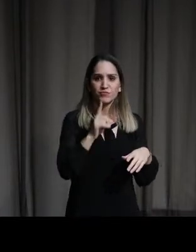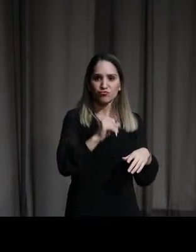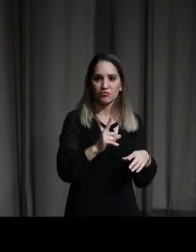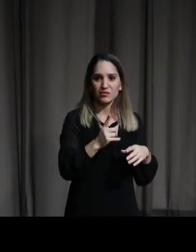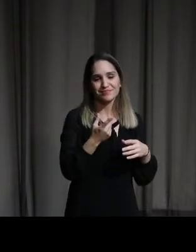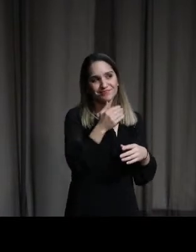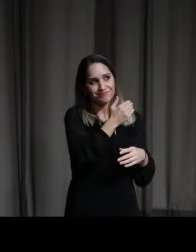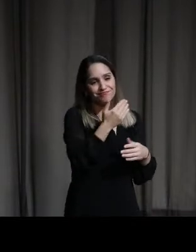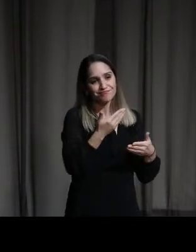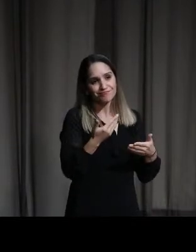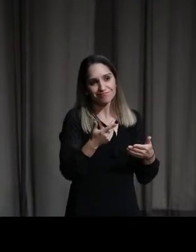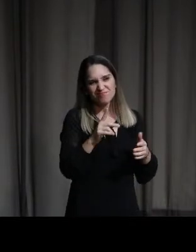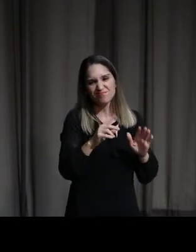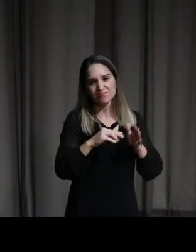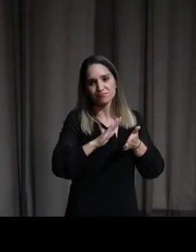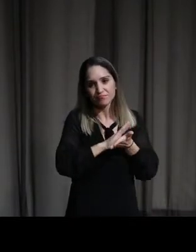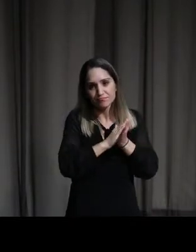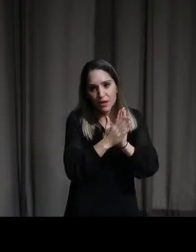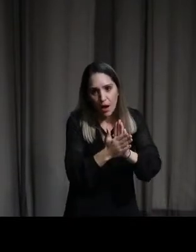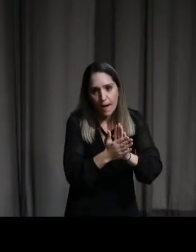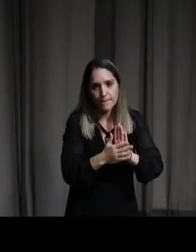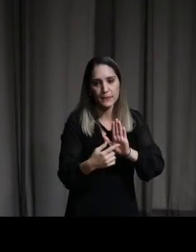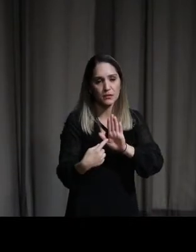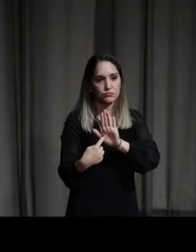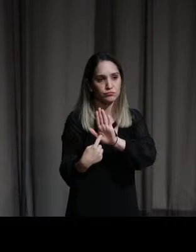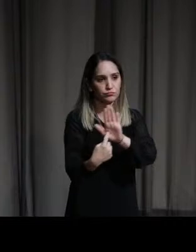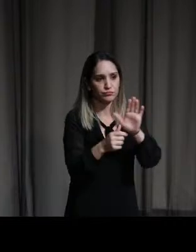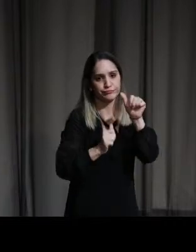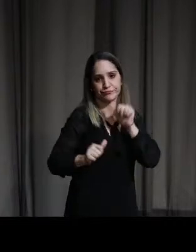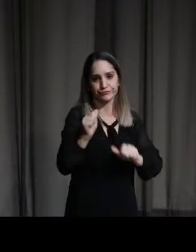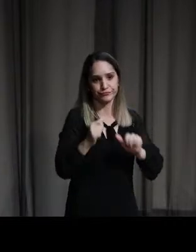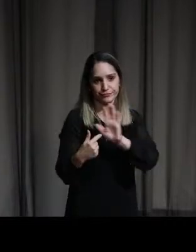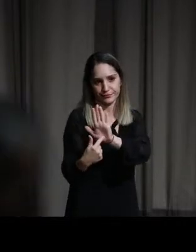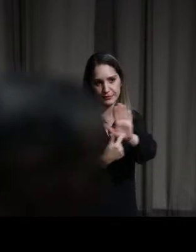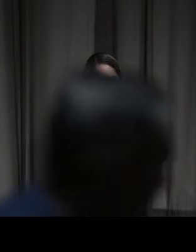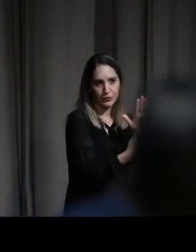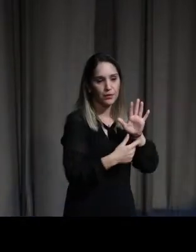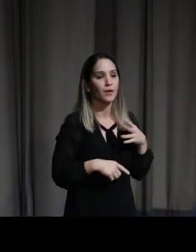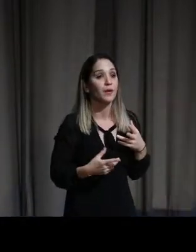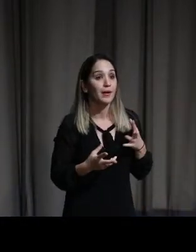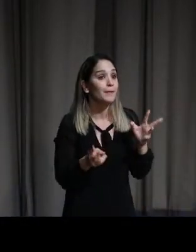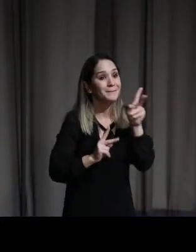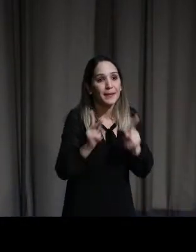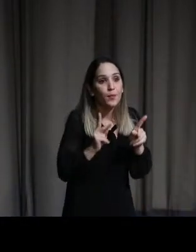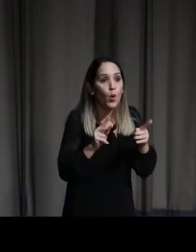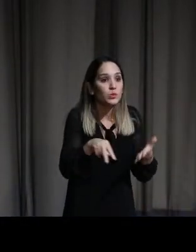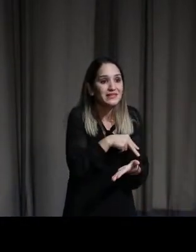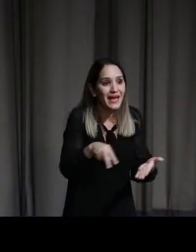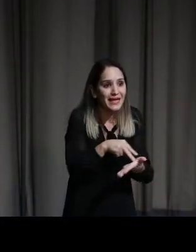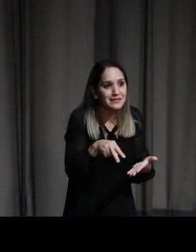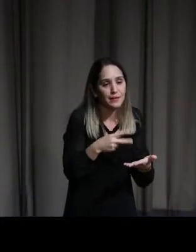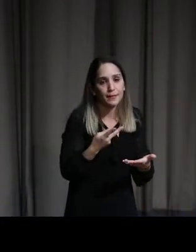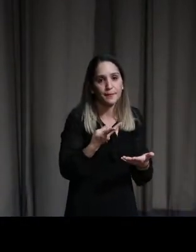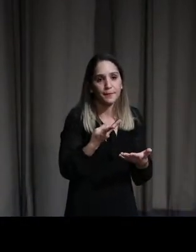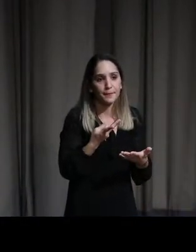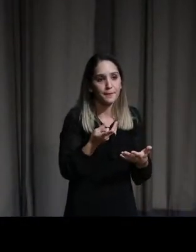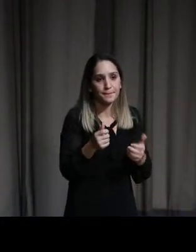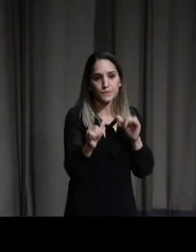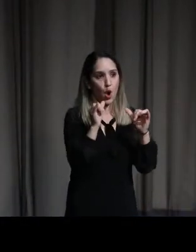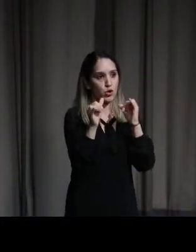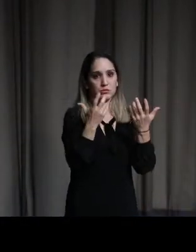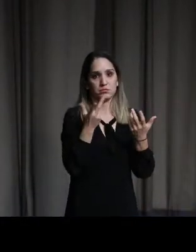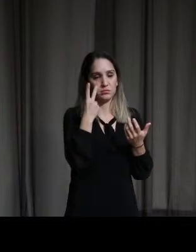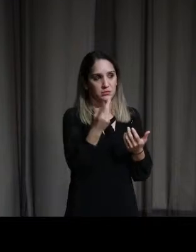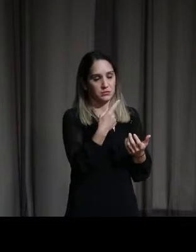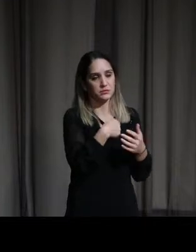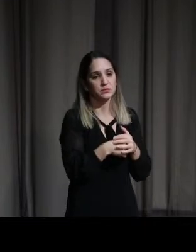documentary film documenting people dancing in bars. PM, right,